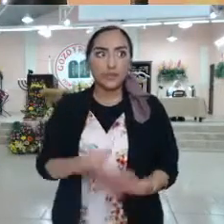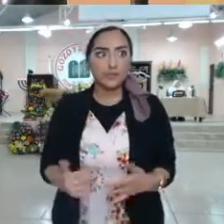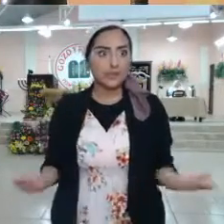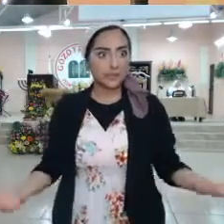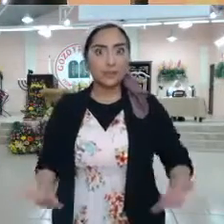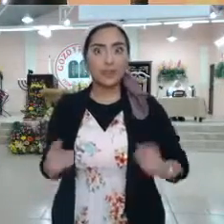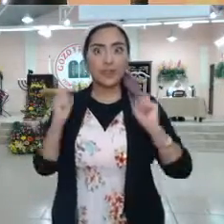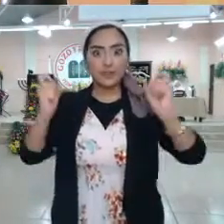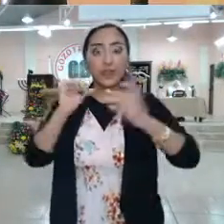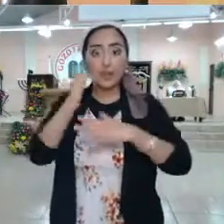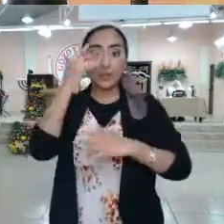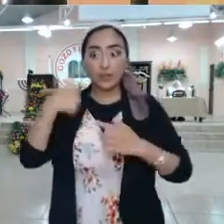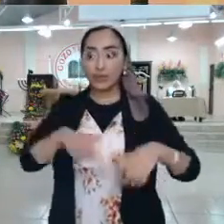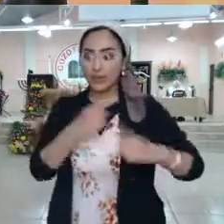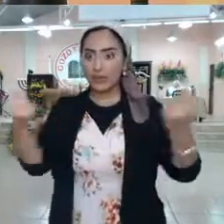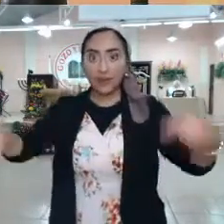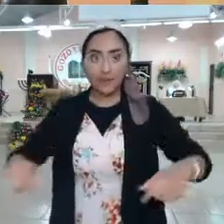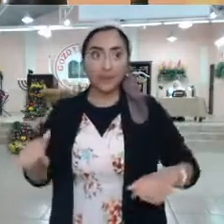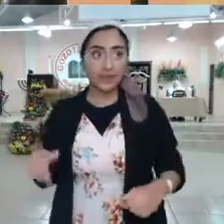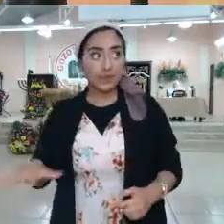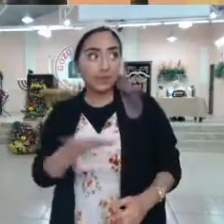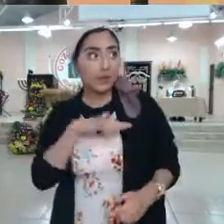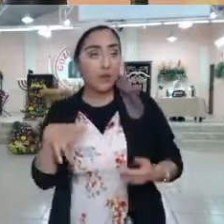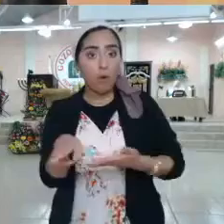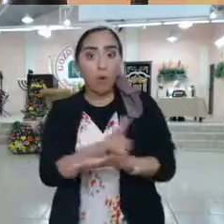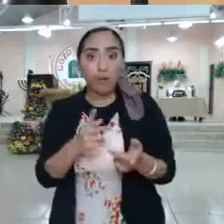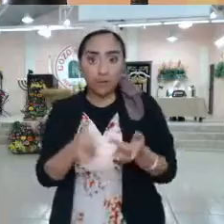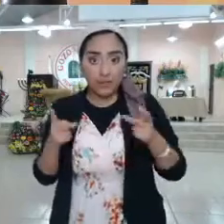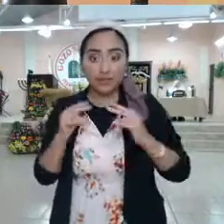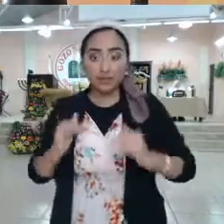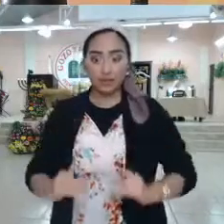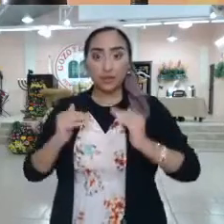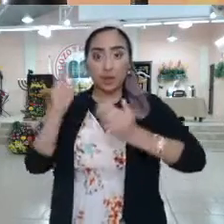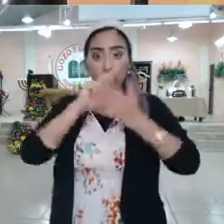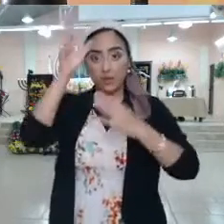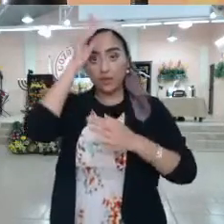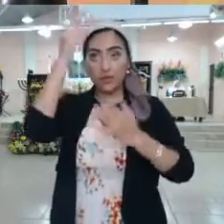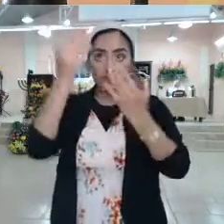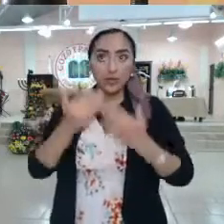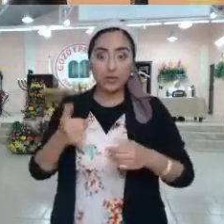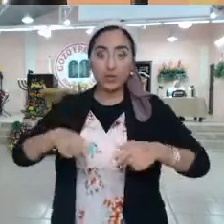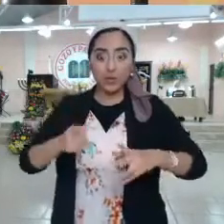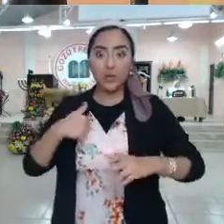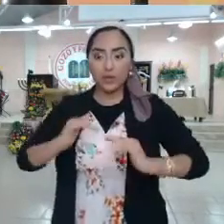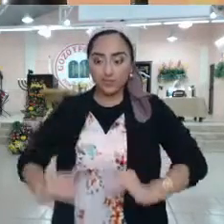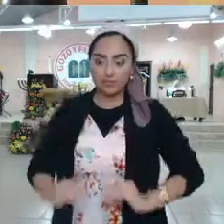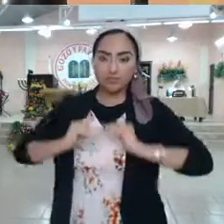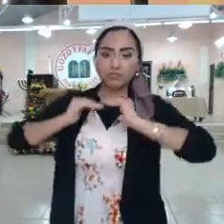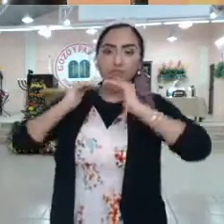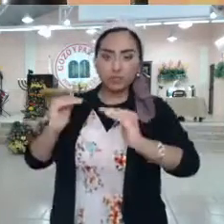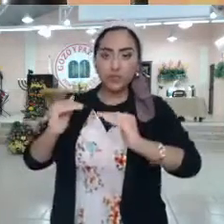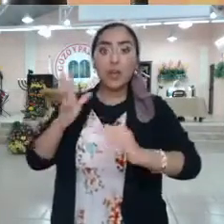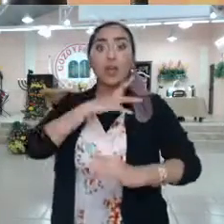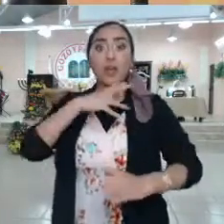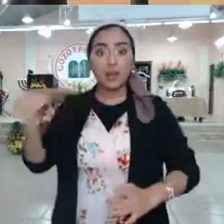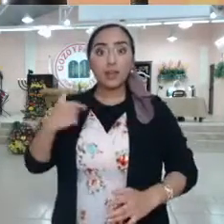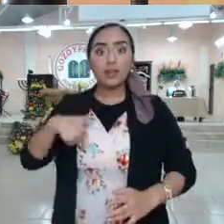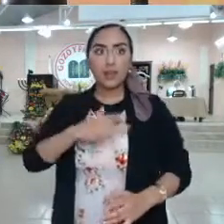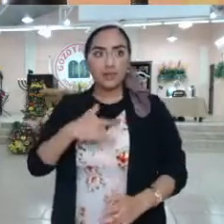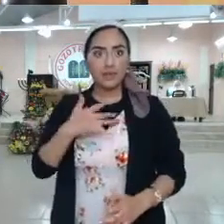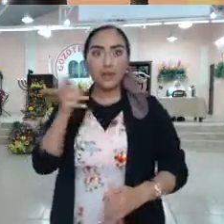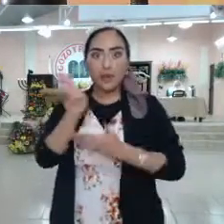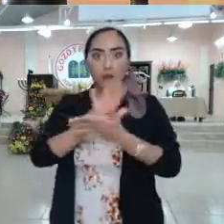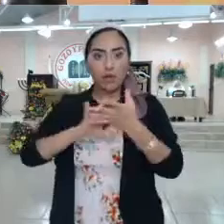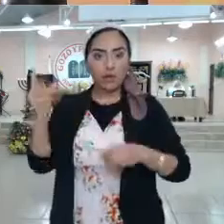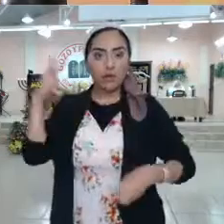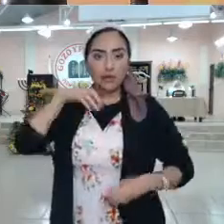fiesta. feel what this Por eso feast is. venimos That's a why este we Mishkan, came to donde this está el altar Mishkan que el where the Eterno permitió altar que se that the Eternal levantara Father para allowed to él. be raised for him, Y entonces sentimos su and then